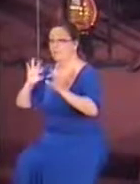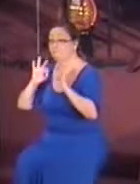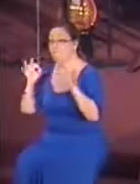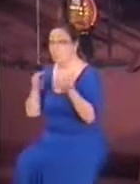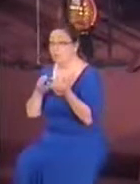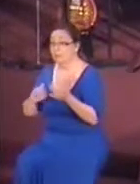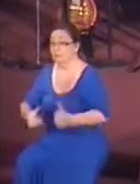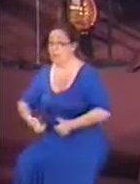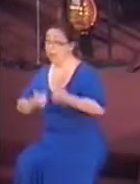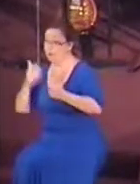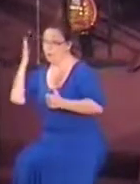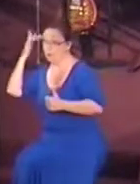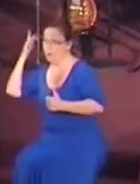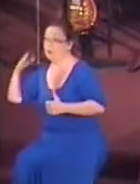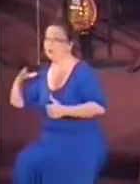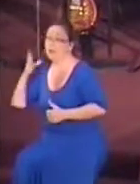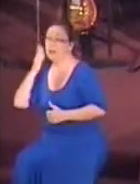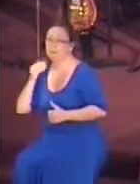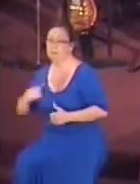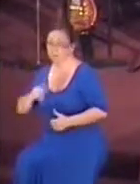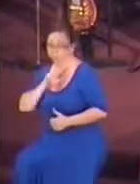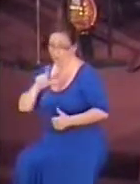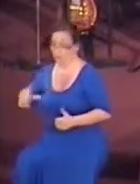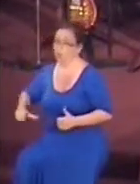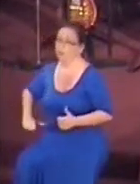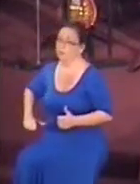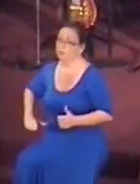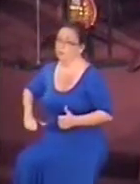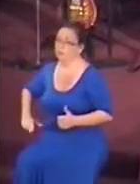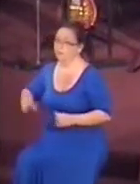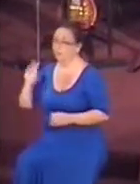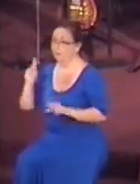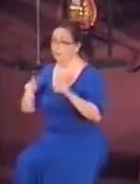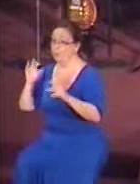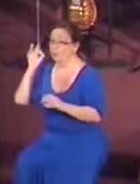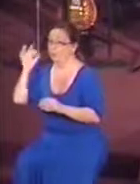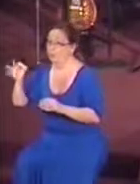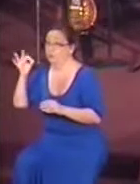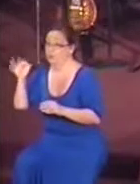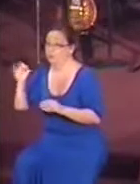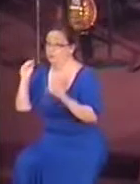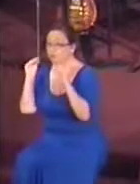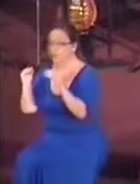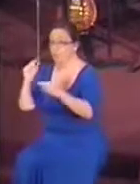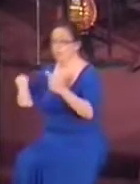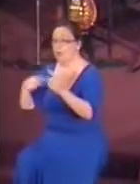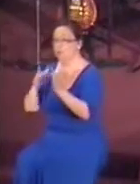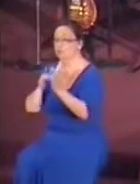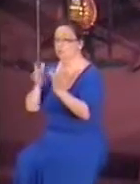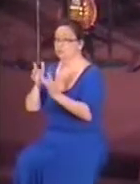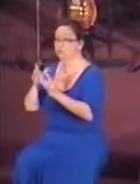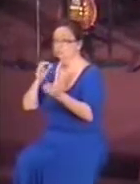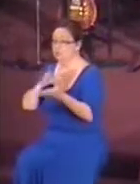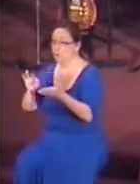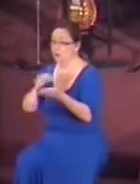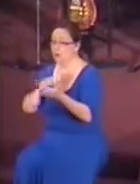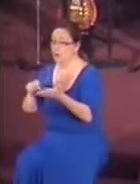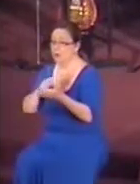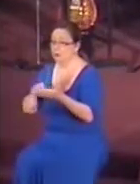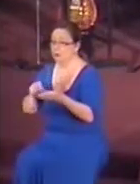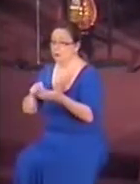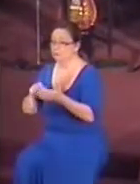because they encountered the risen Lord. People who preached and taught about Jesus and wrote scripture and